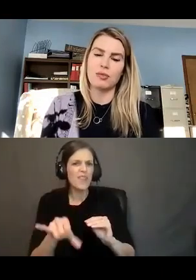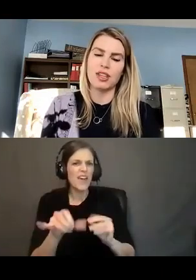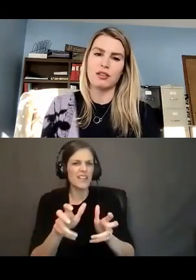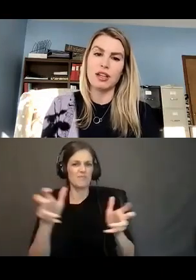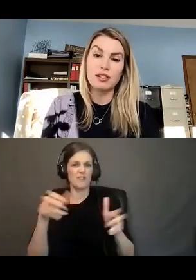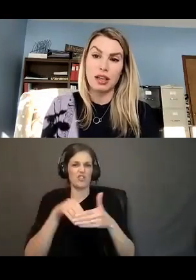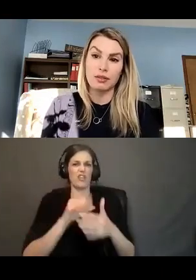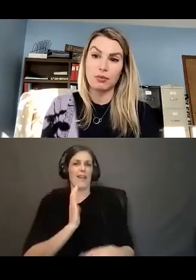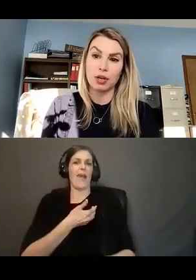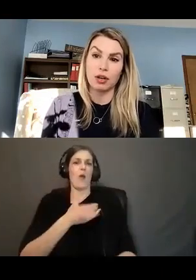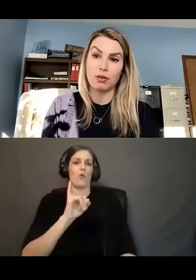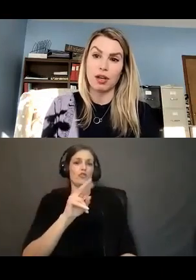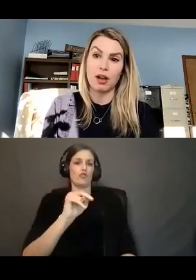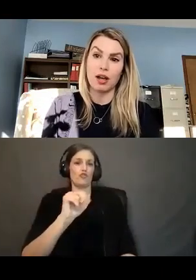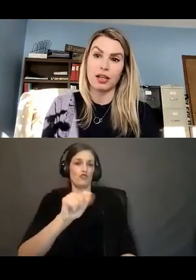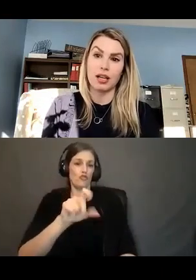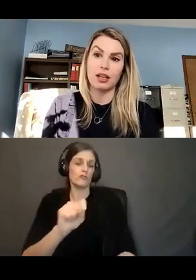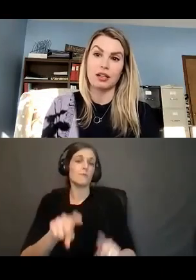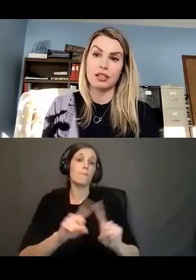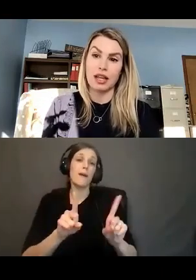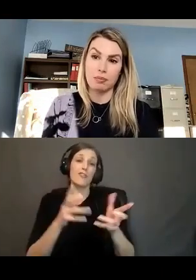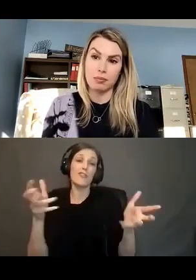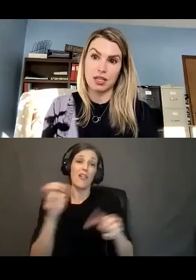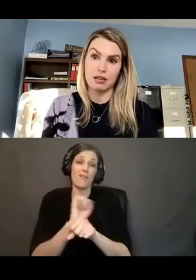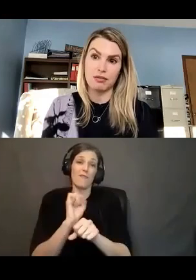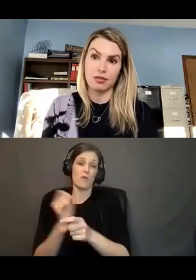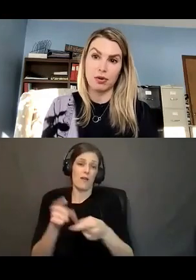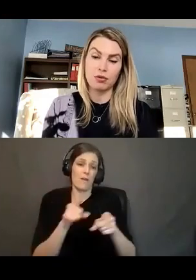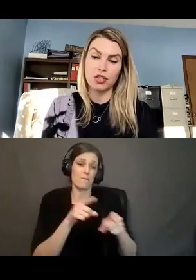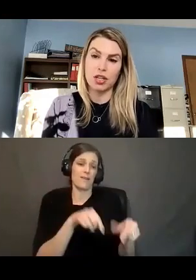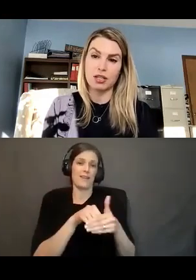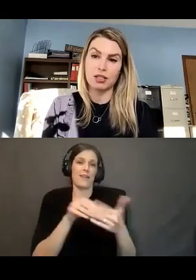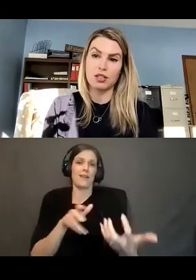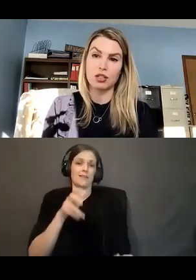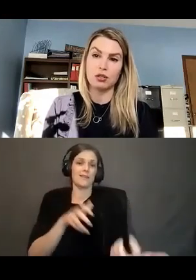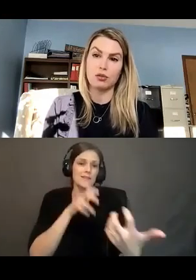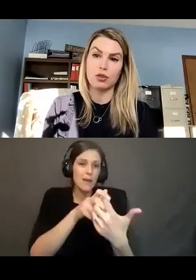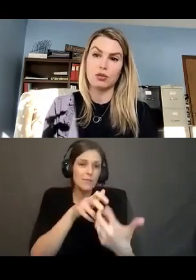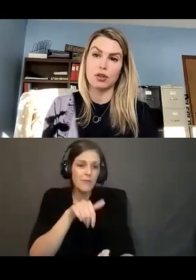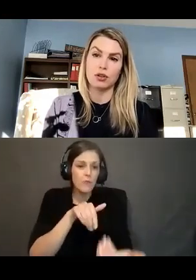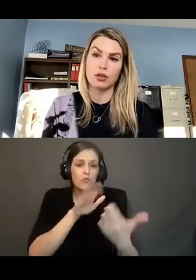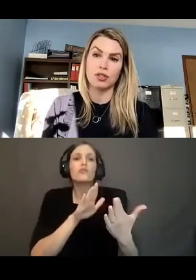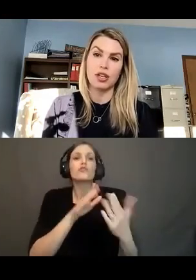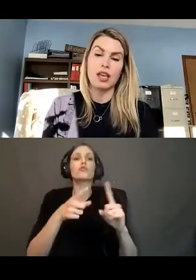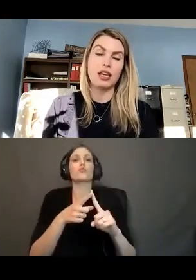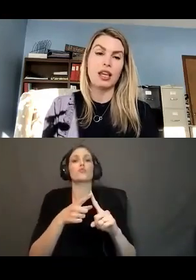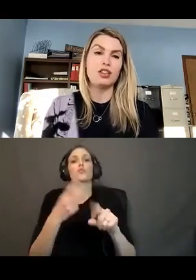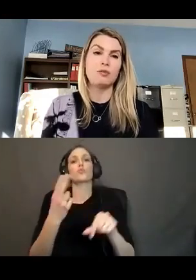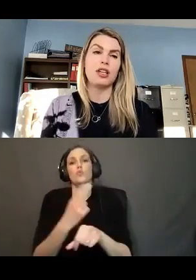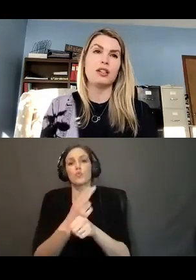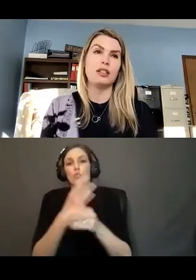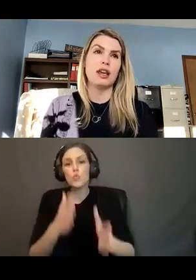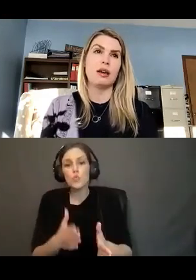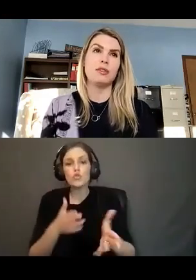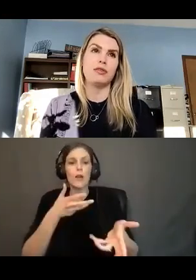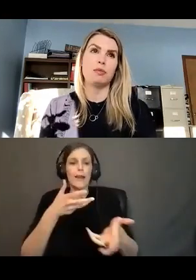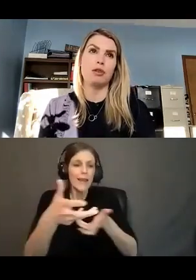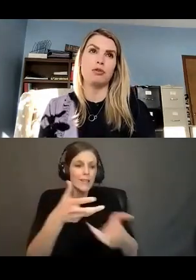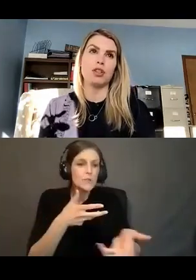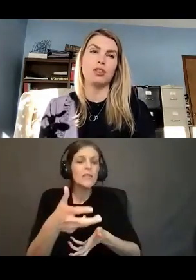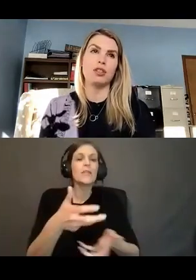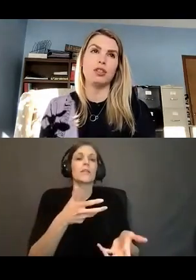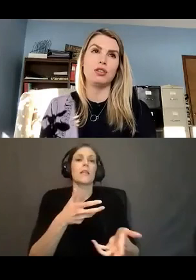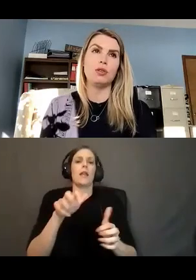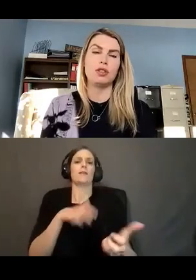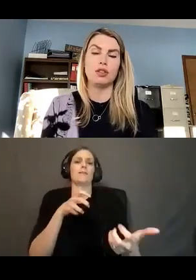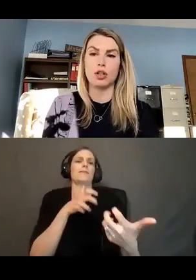journals, but there is a lot of work going on in adaptive approaches to users' engagement and adaptive